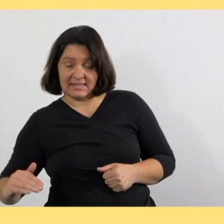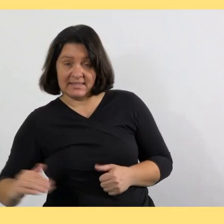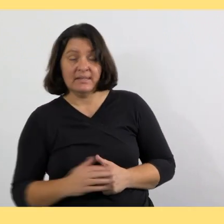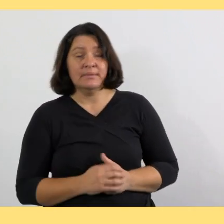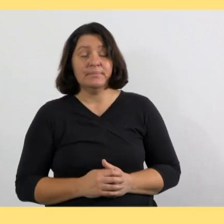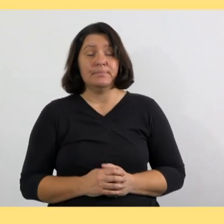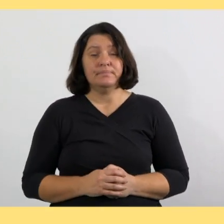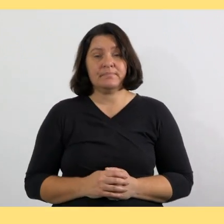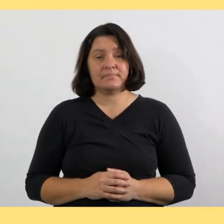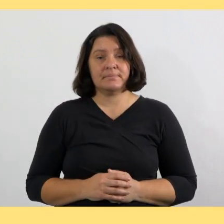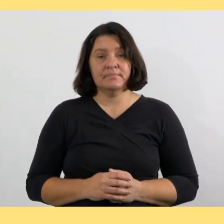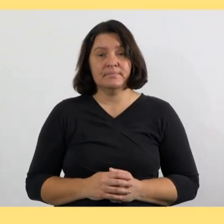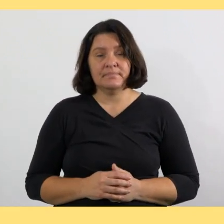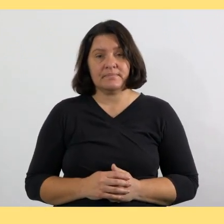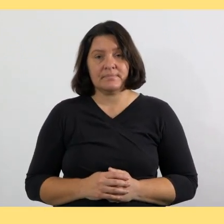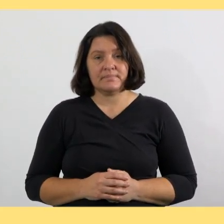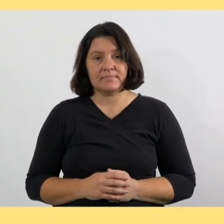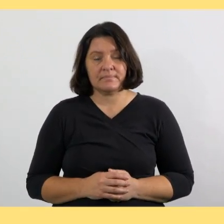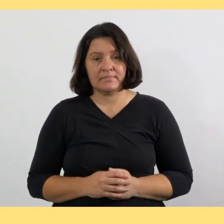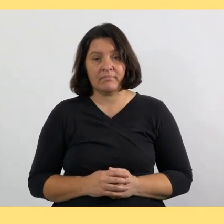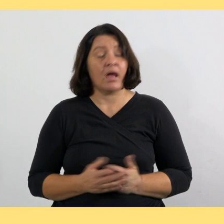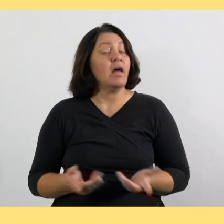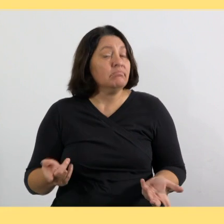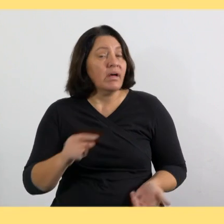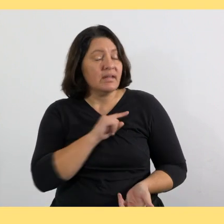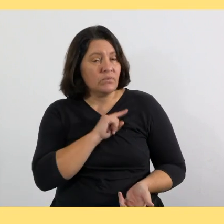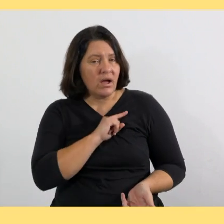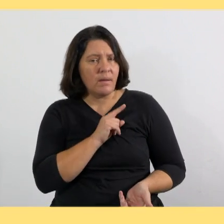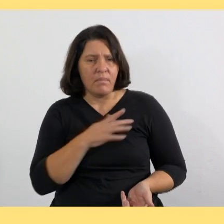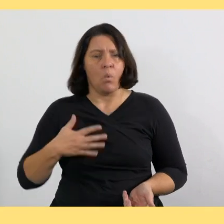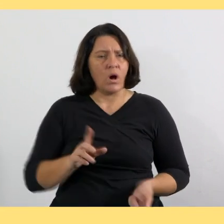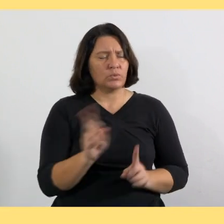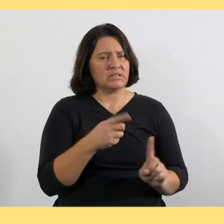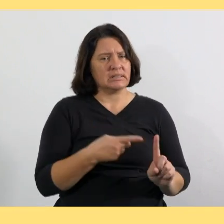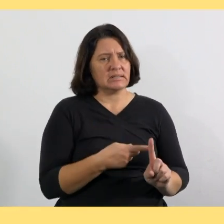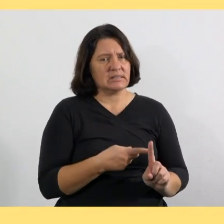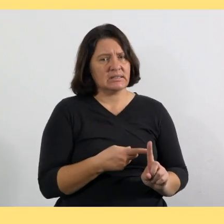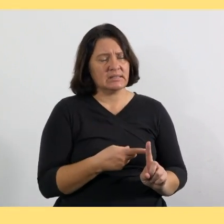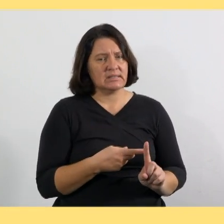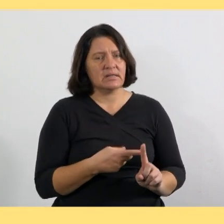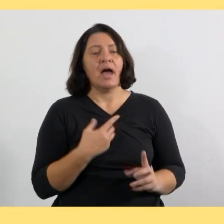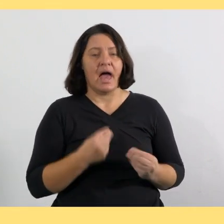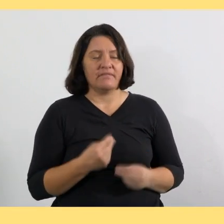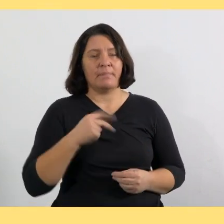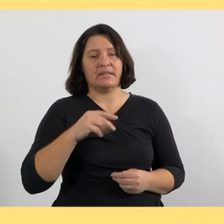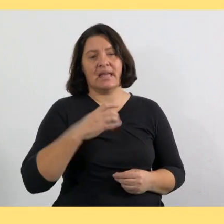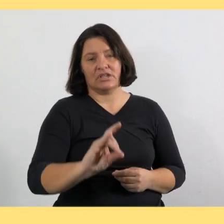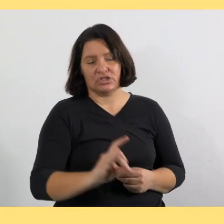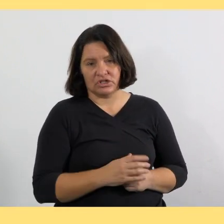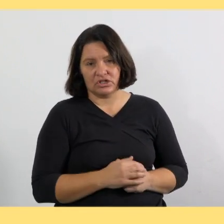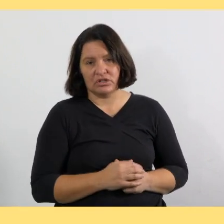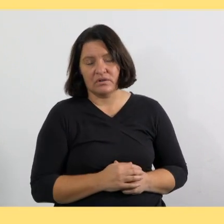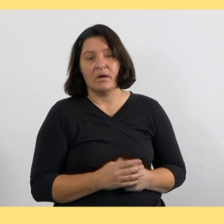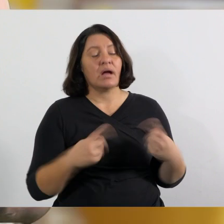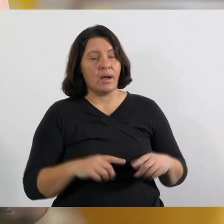it decreases. Therefore, what do I want here? I have petty cash. I am going to come to my debit side.